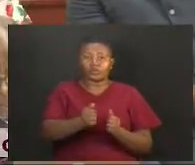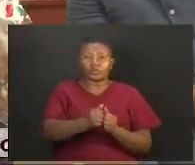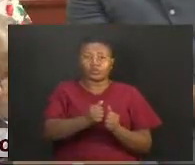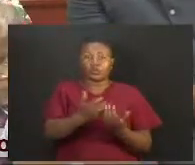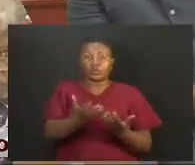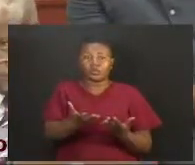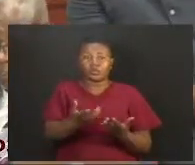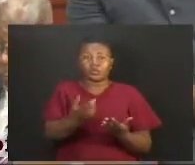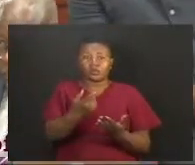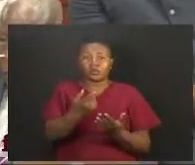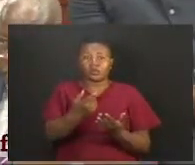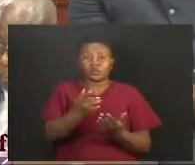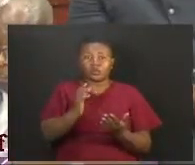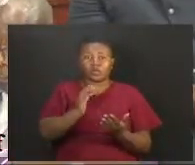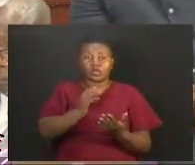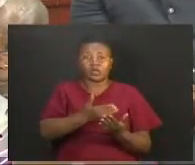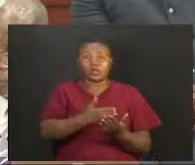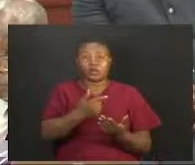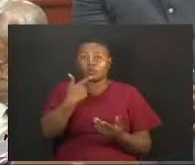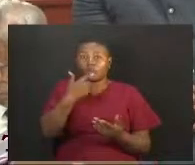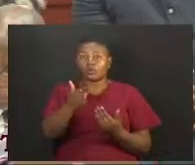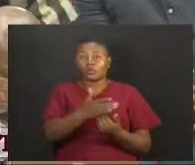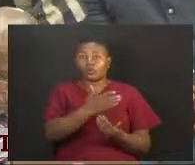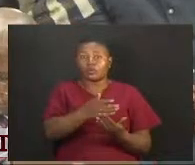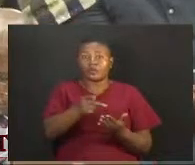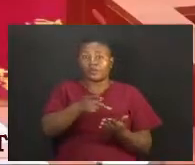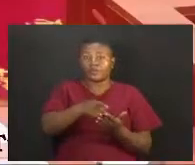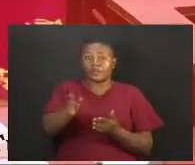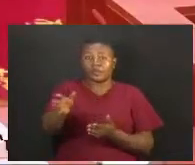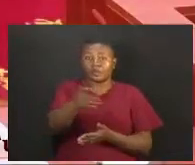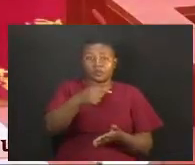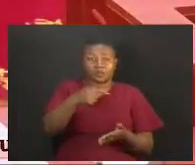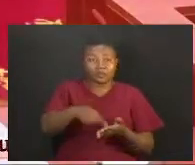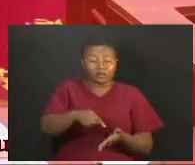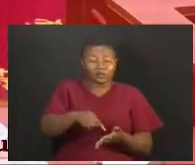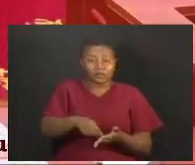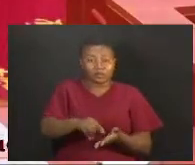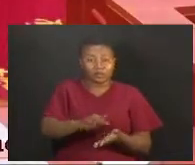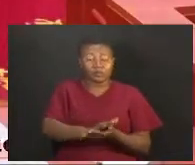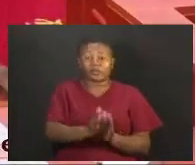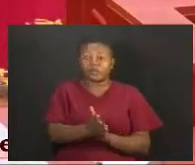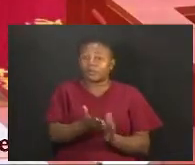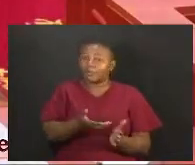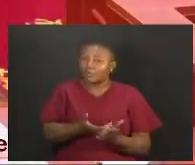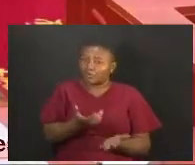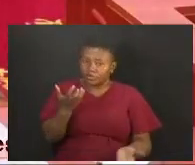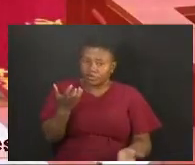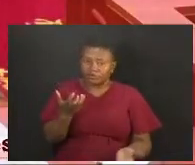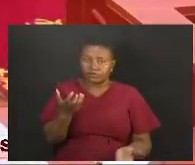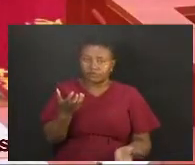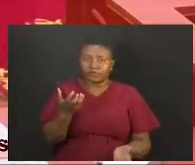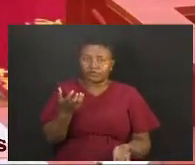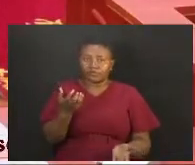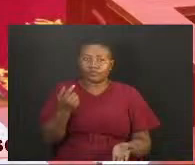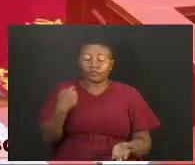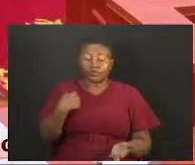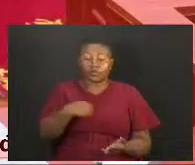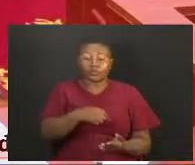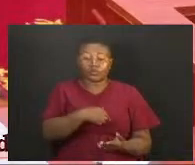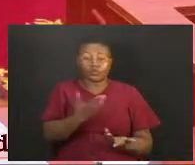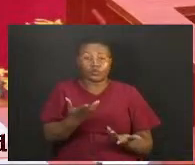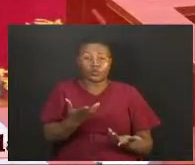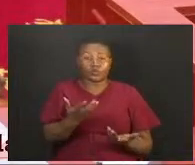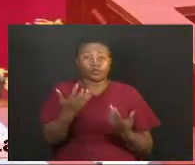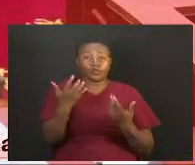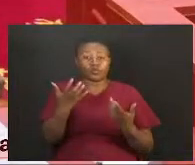After all, whoever pays off their debt gets rich. Mr. Speaker, we are poised to implement a